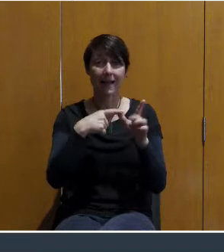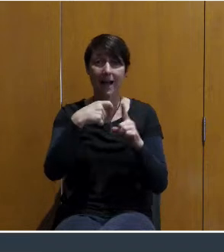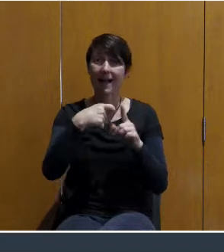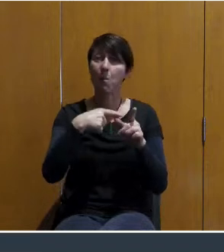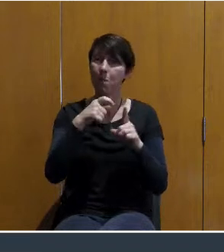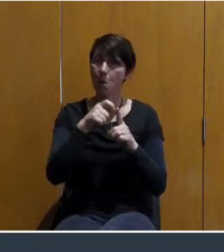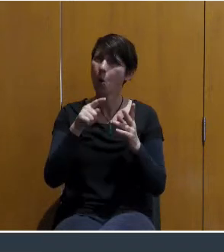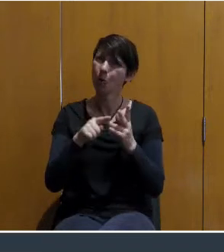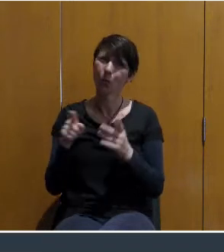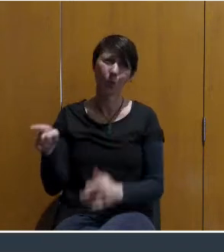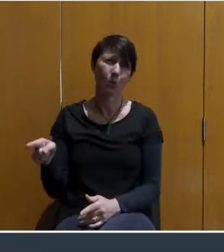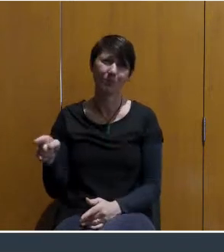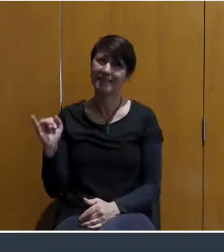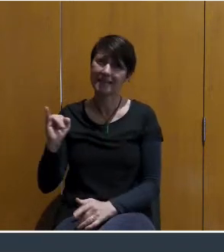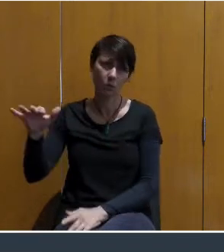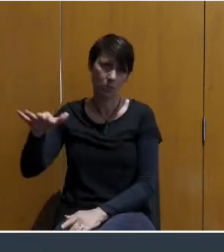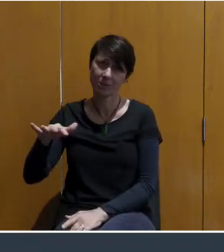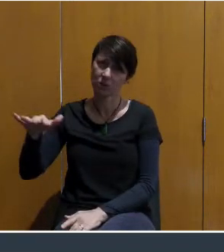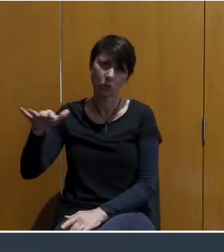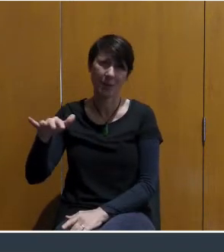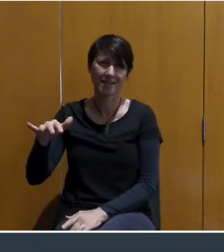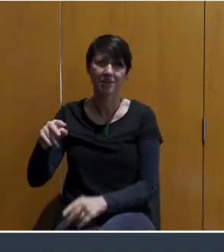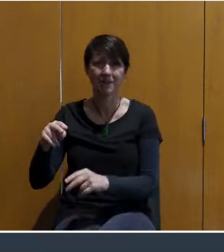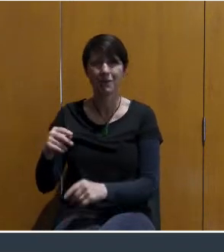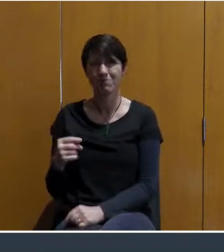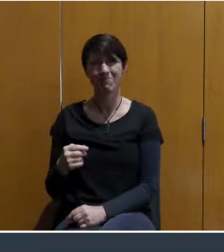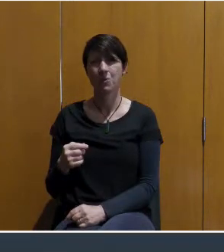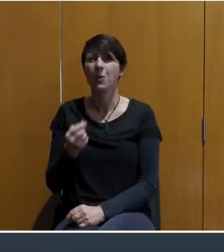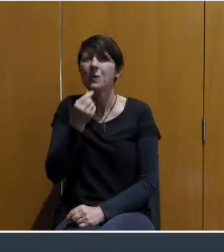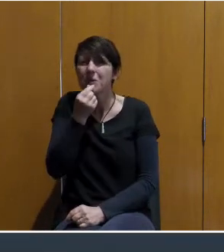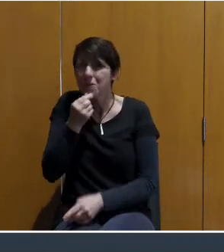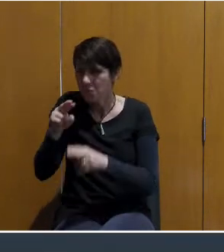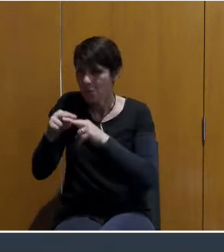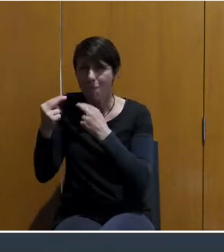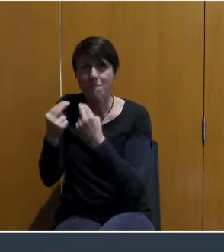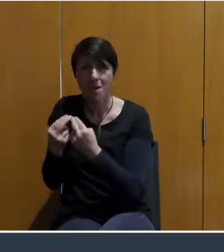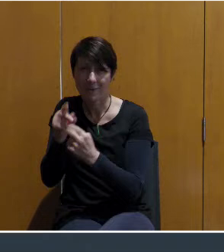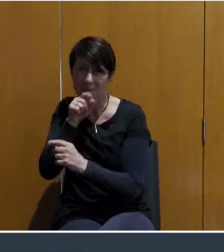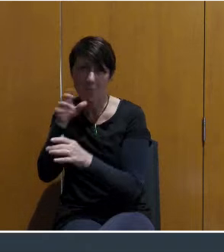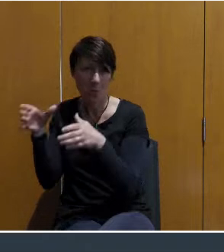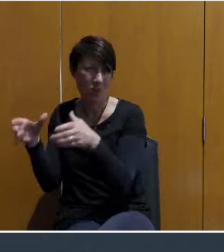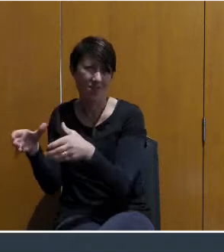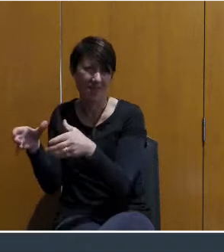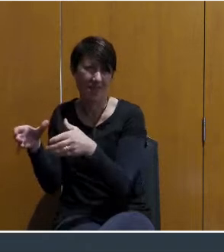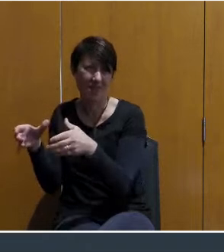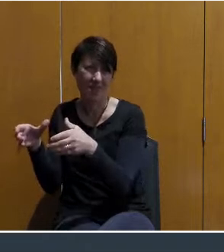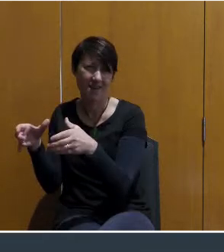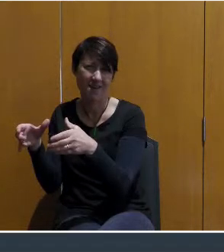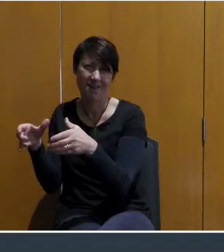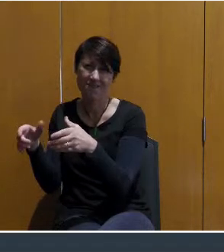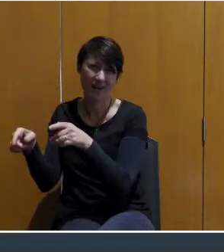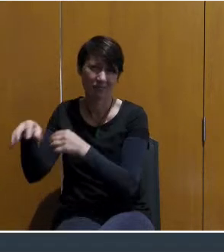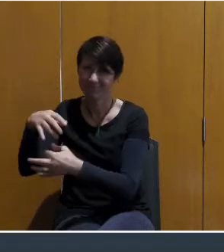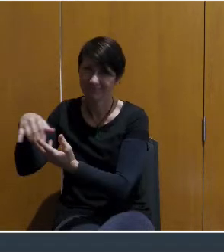3 memorable events from last year, or dog ones. I had many, many dog interactions on the beach,